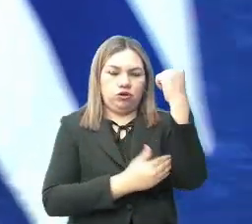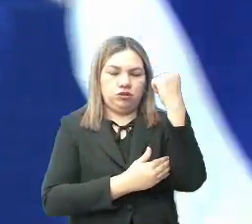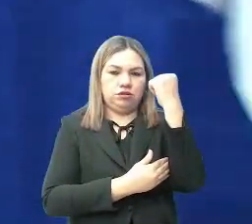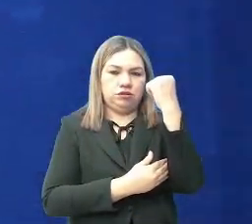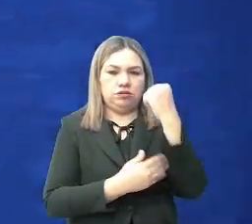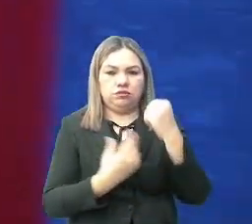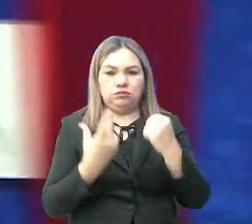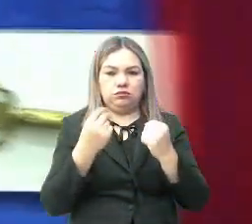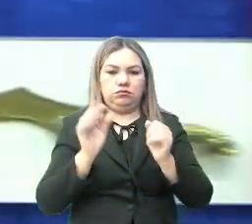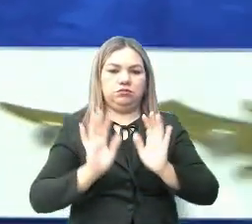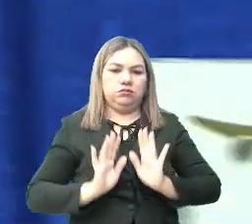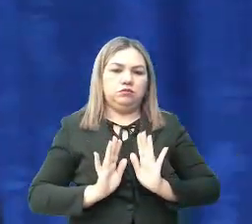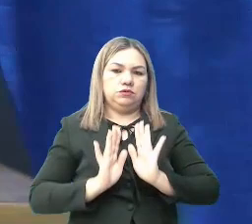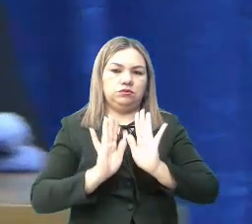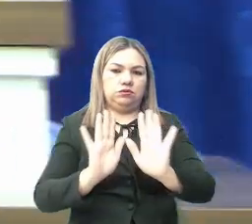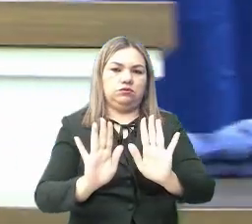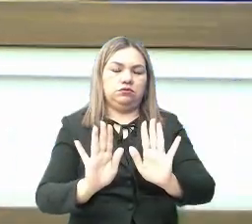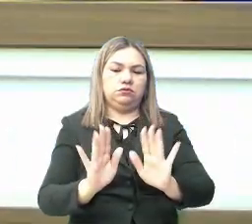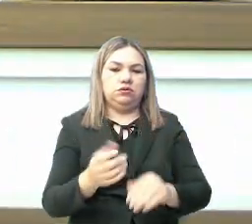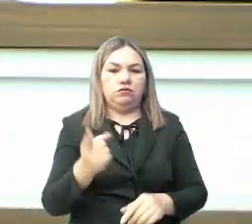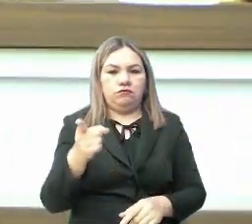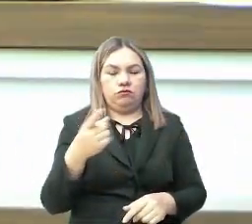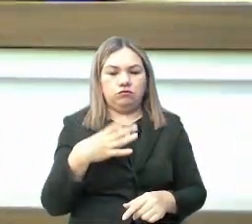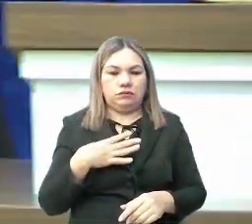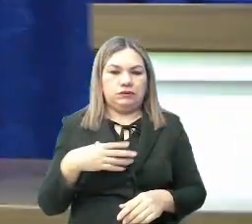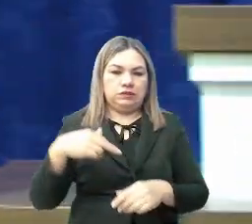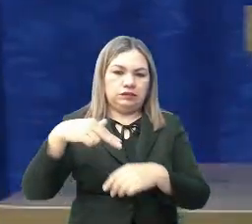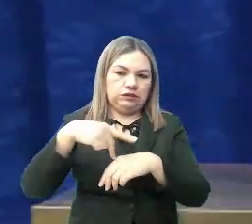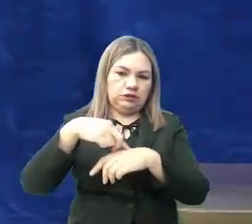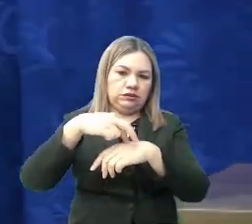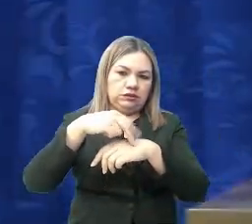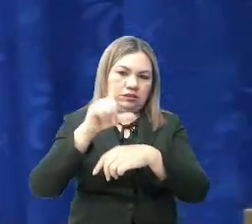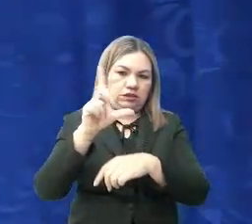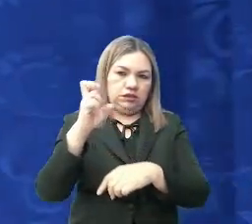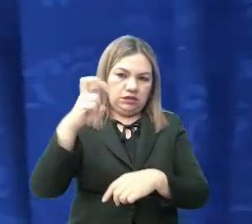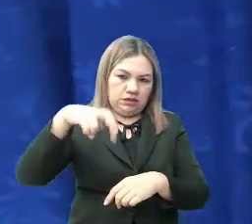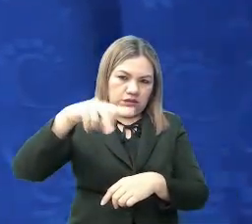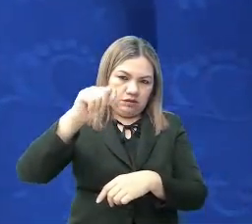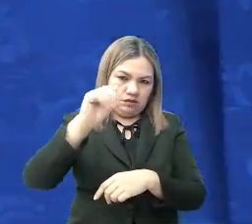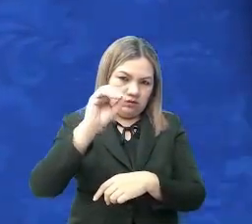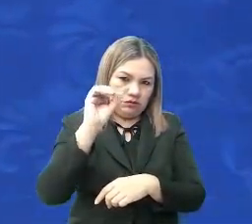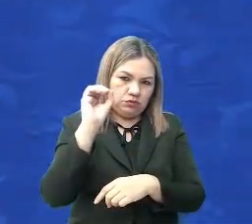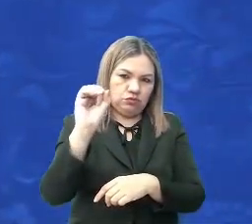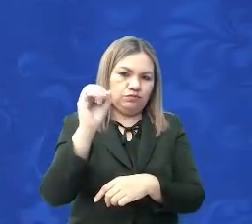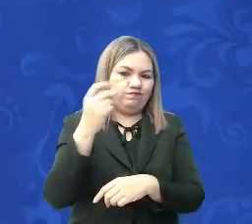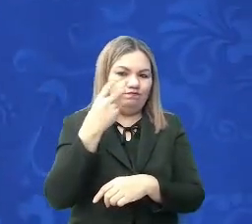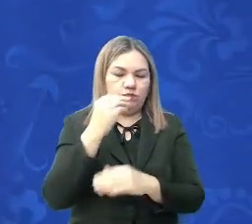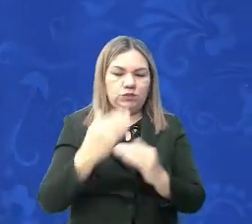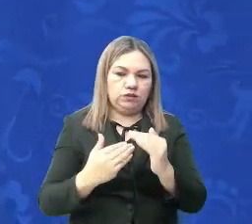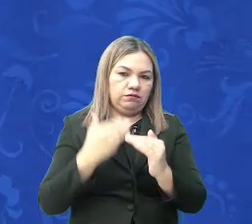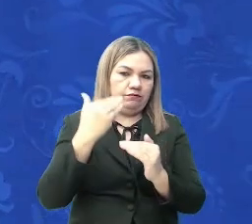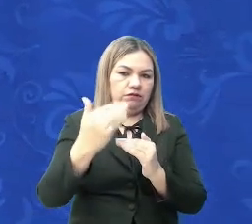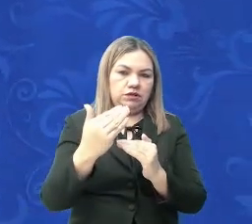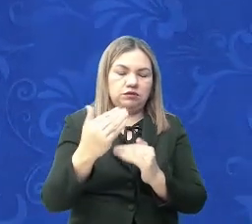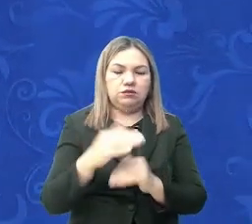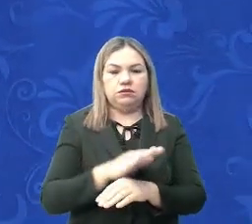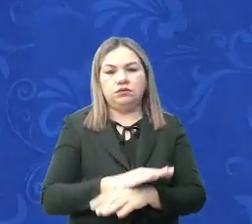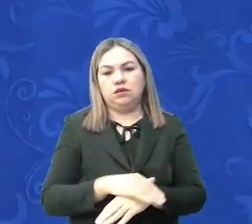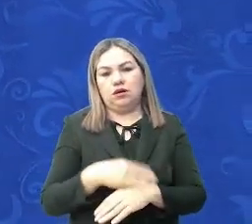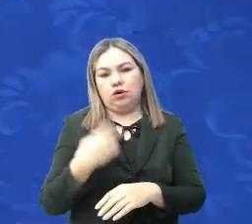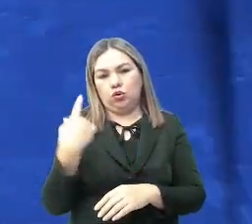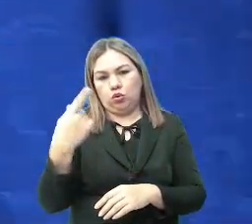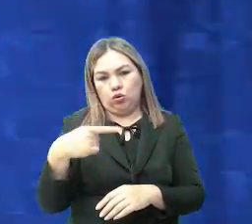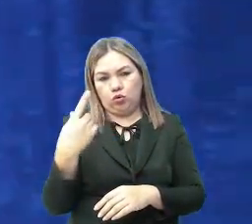there's a spiritual force that doesn't let you go forward. You feel slow. It's like you